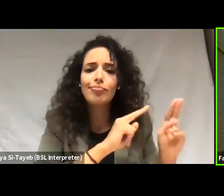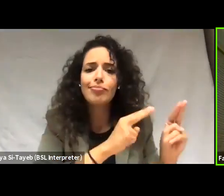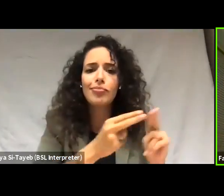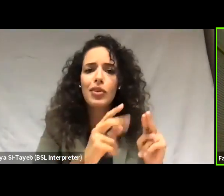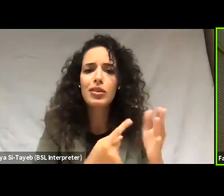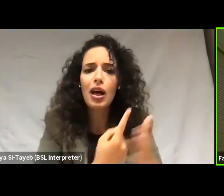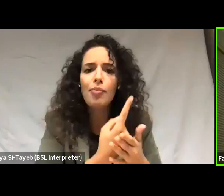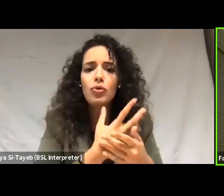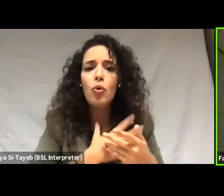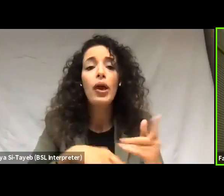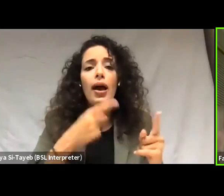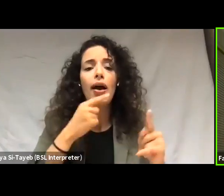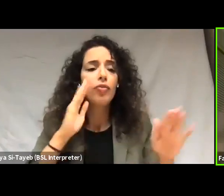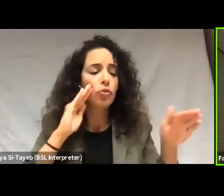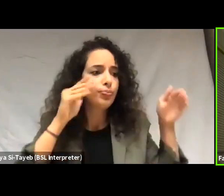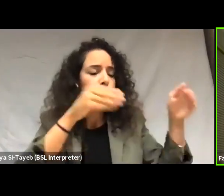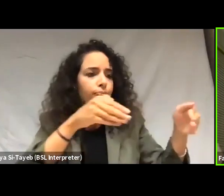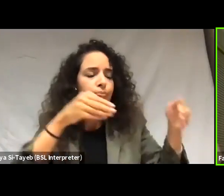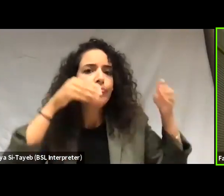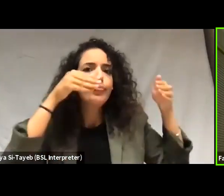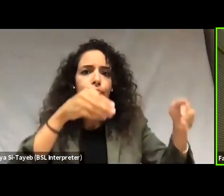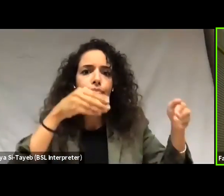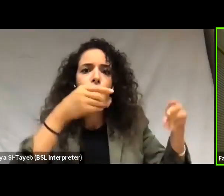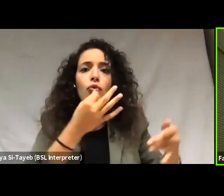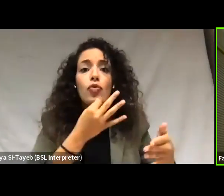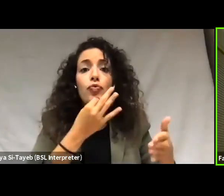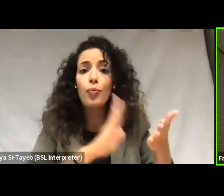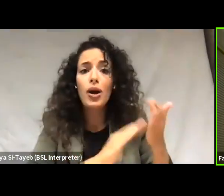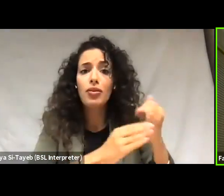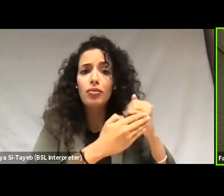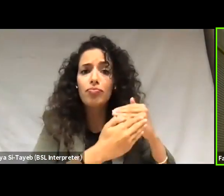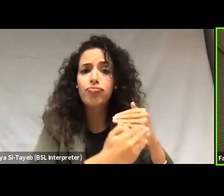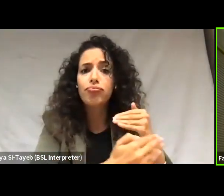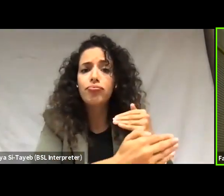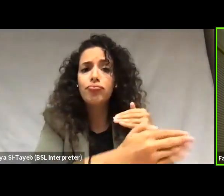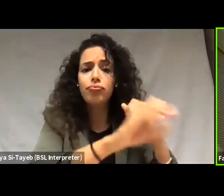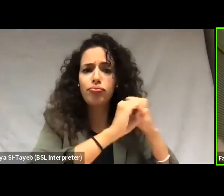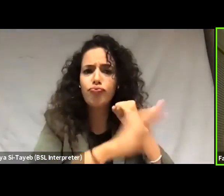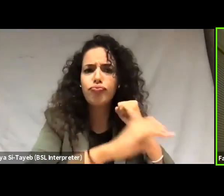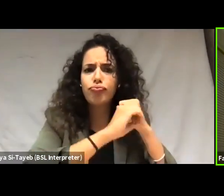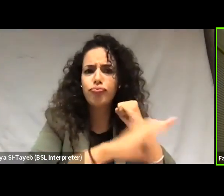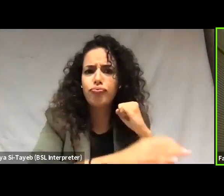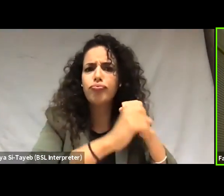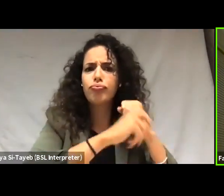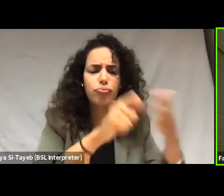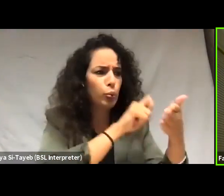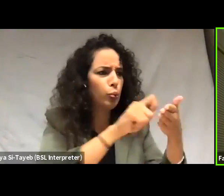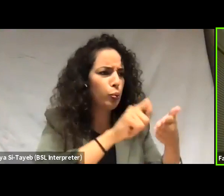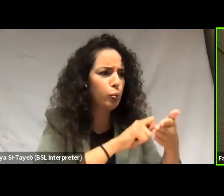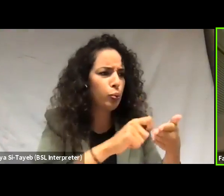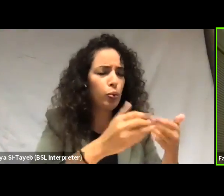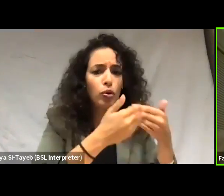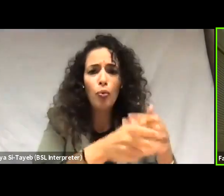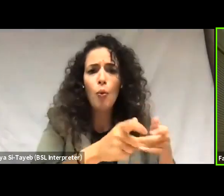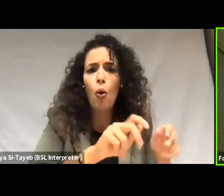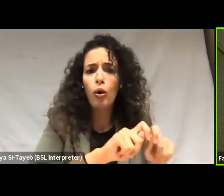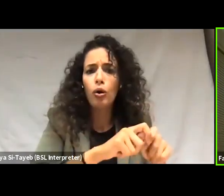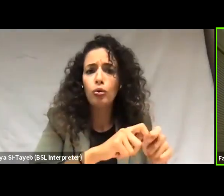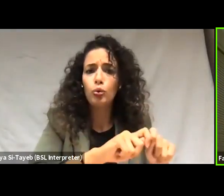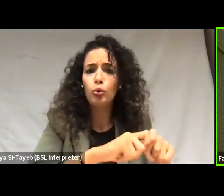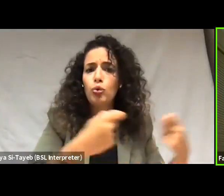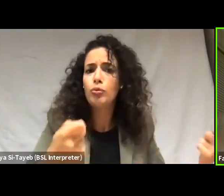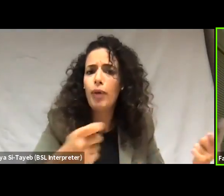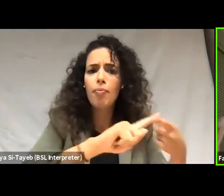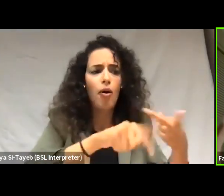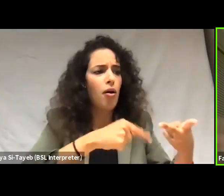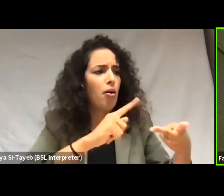wall-to-wall coverage, sometimes for months. And so, that means more columns, more editorials,